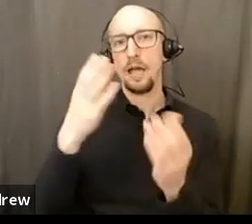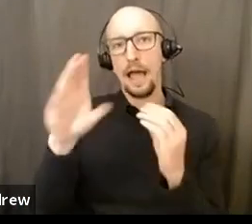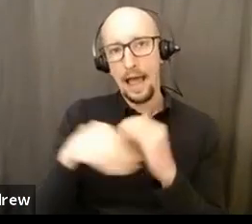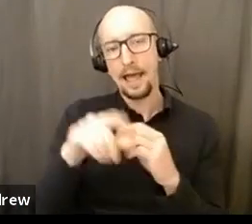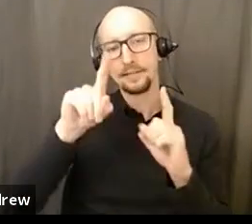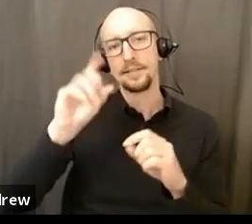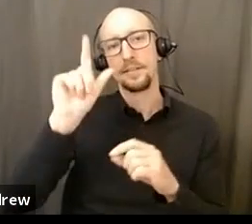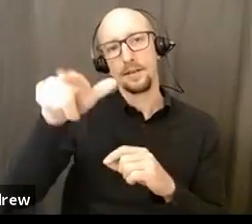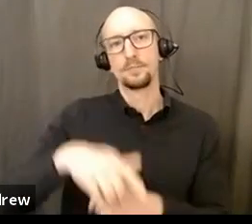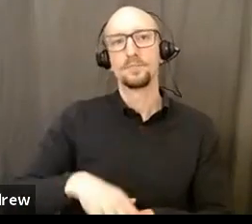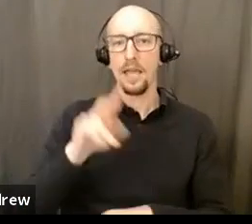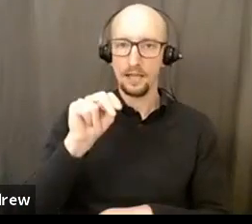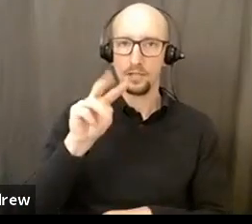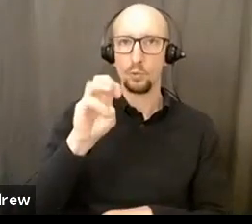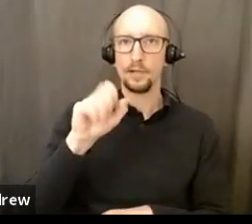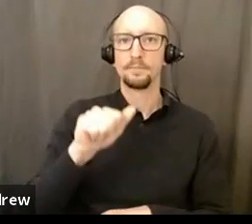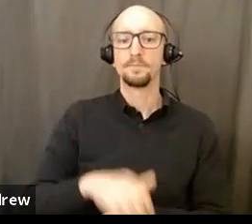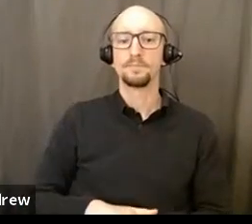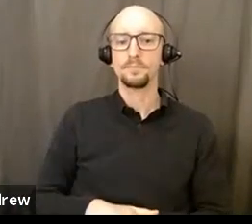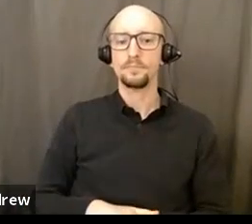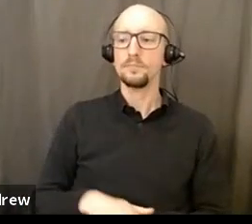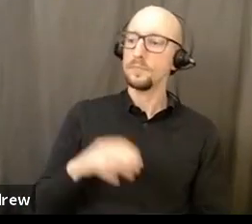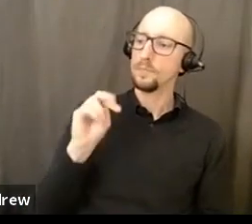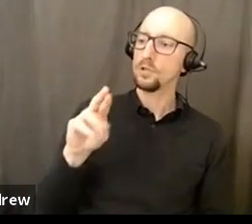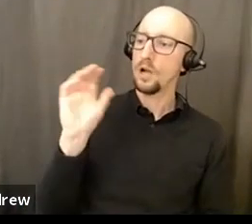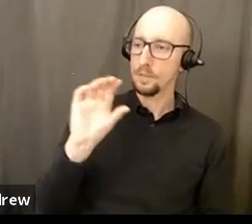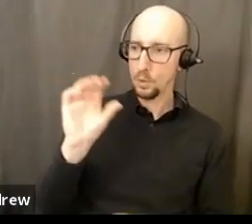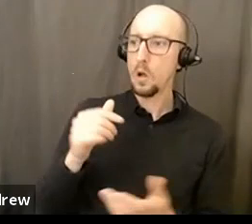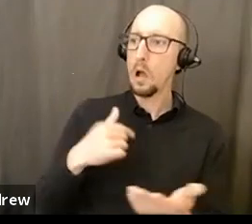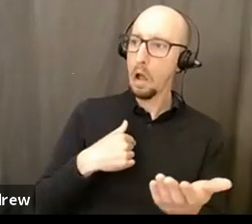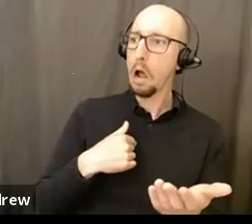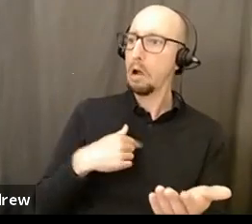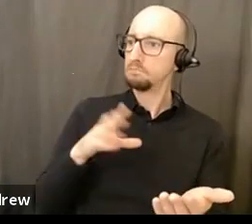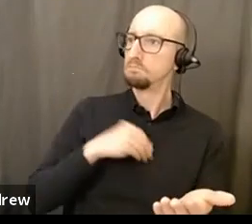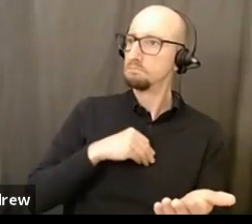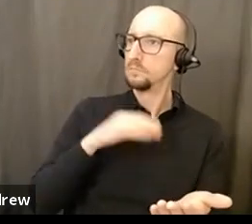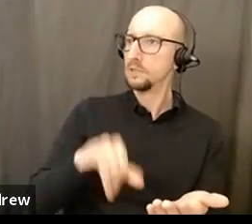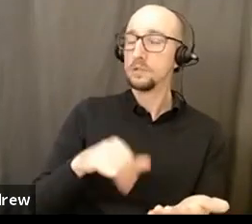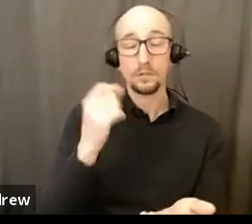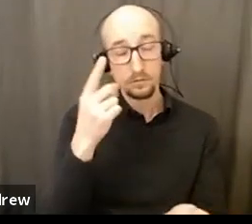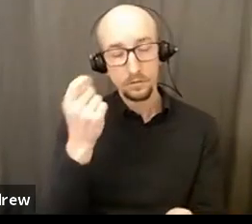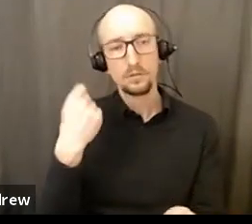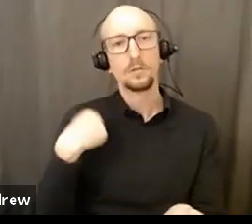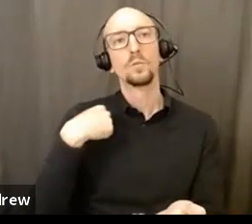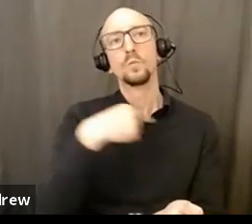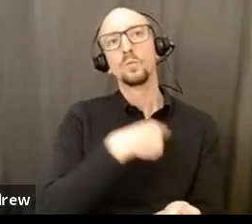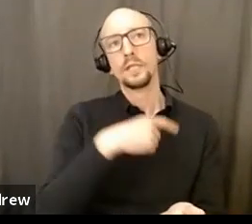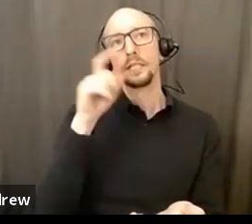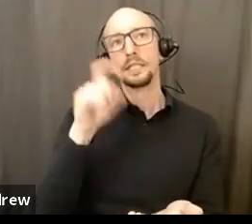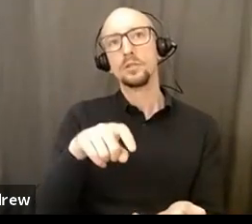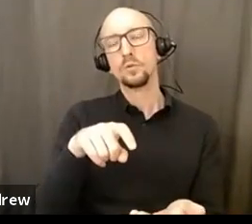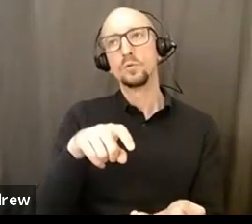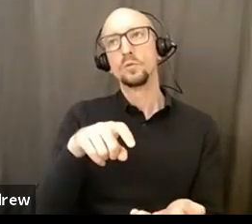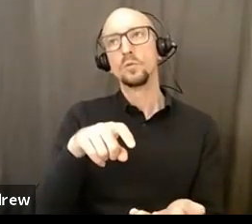I'm not adverse to that, as long as that growth that's